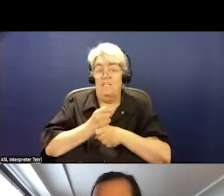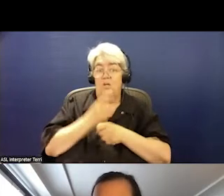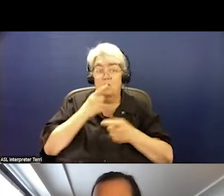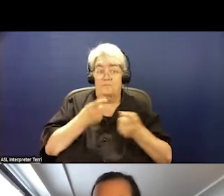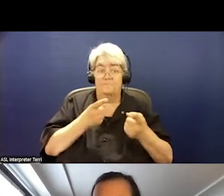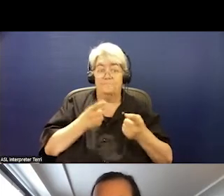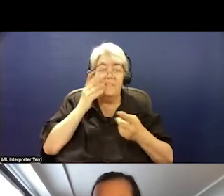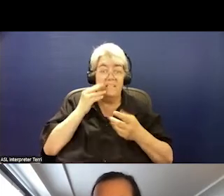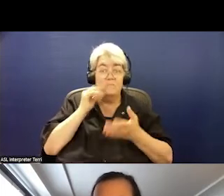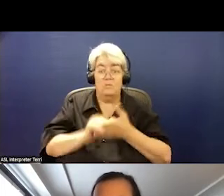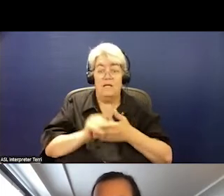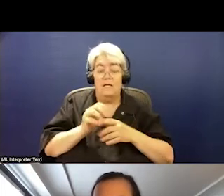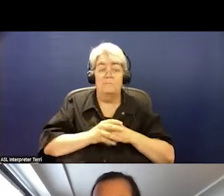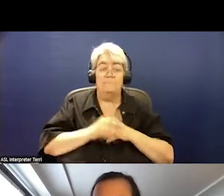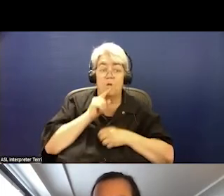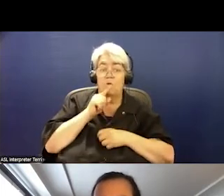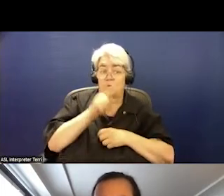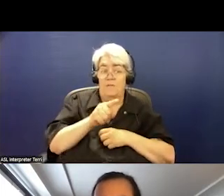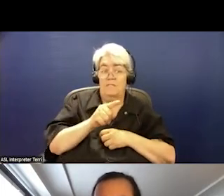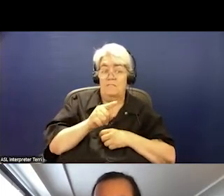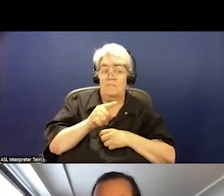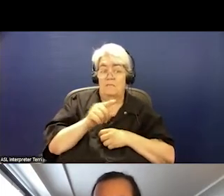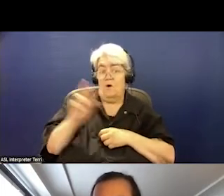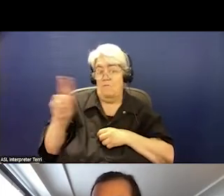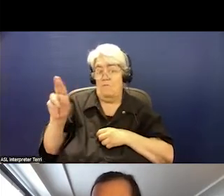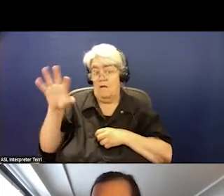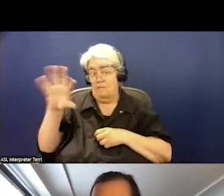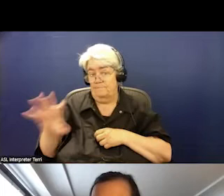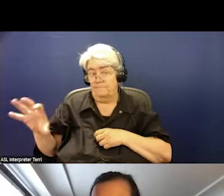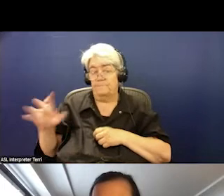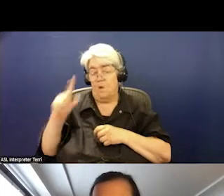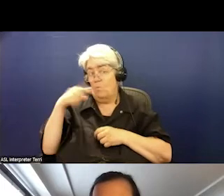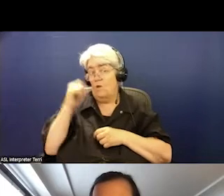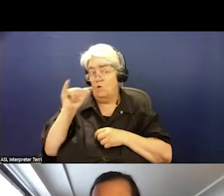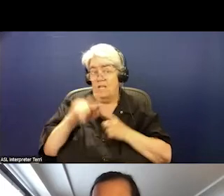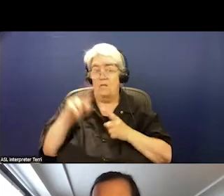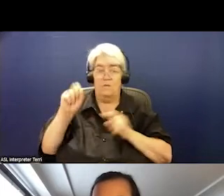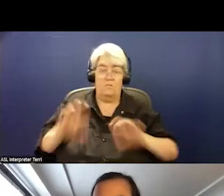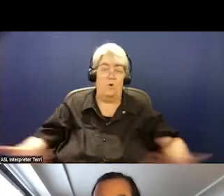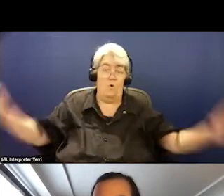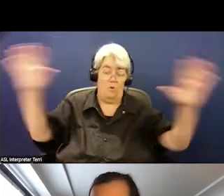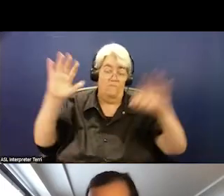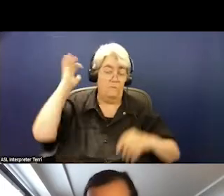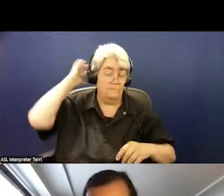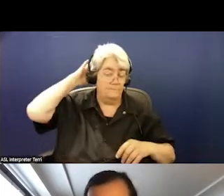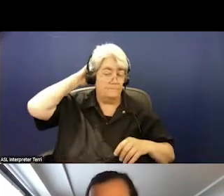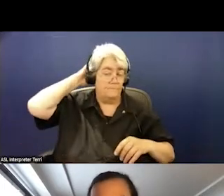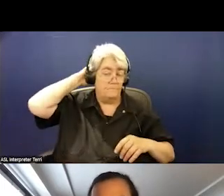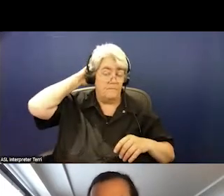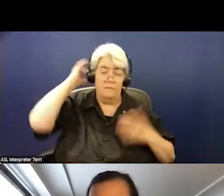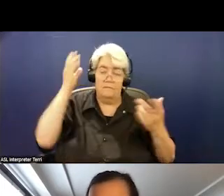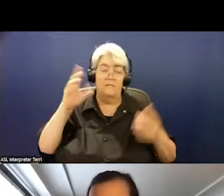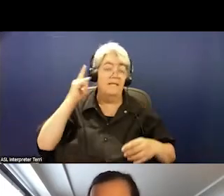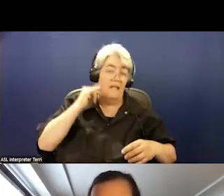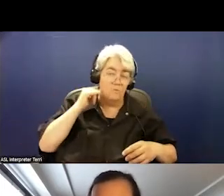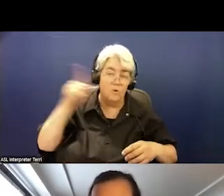right here shows how this is distributed across the United States. And you can see, certainly California